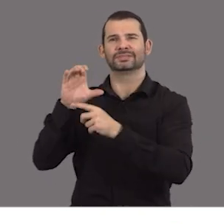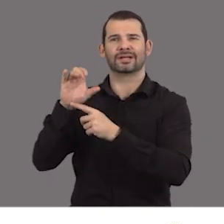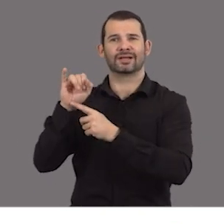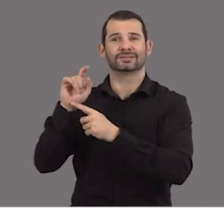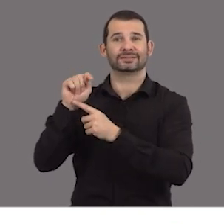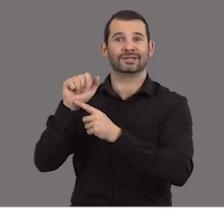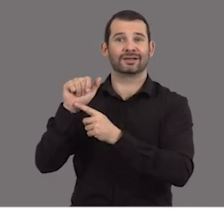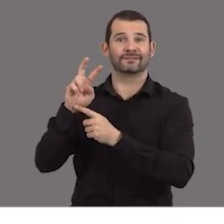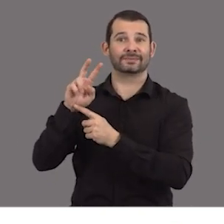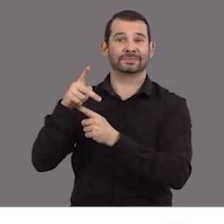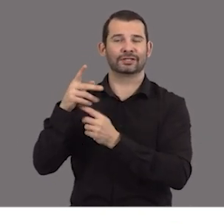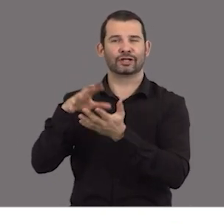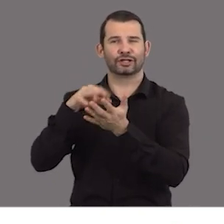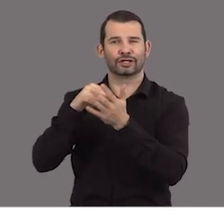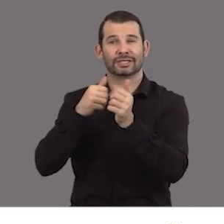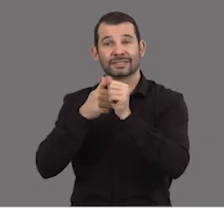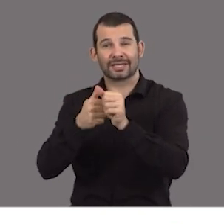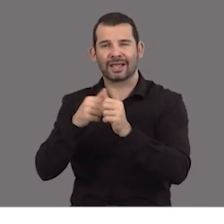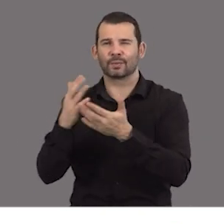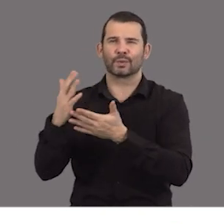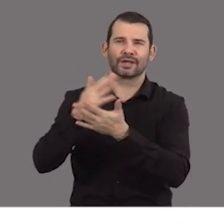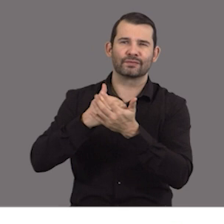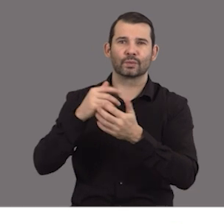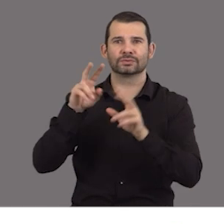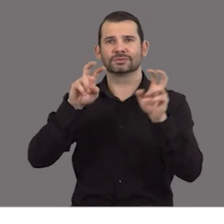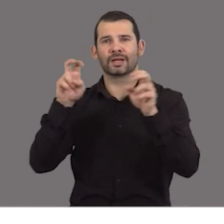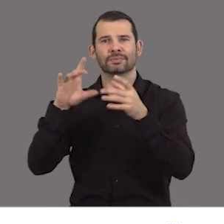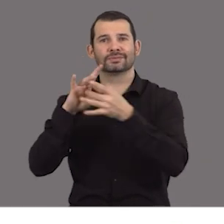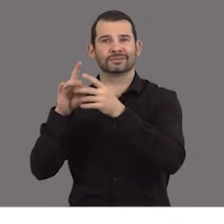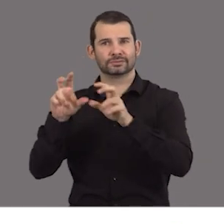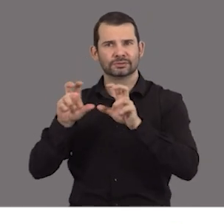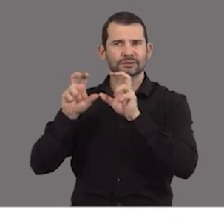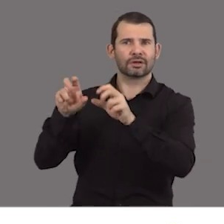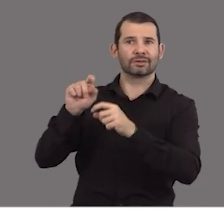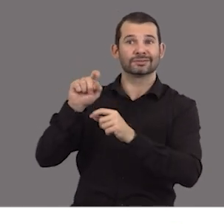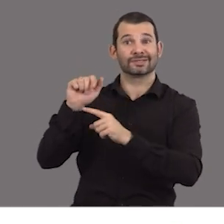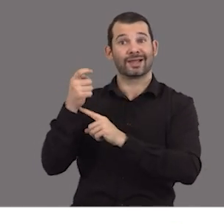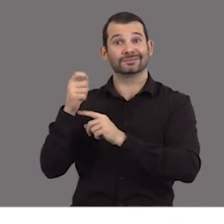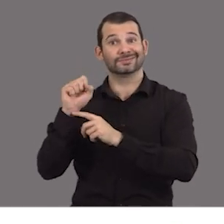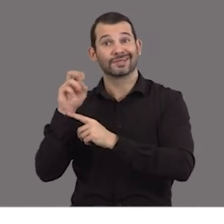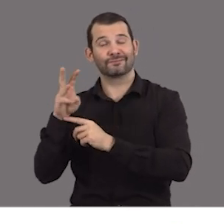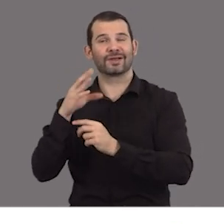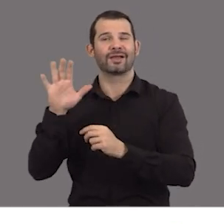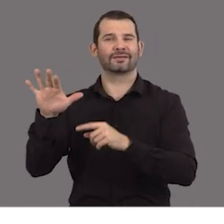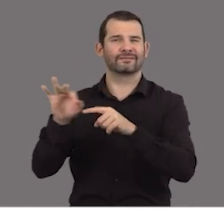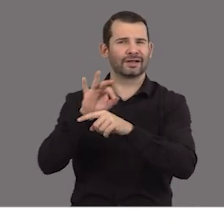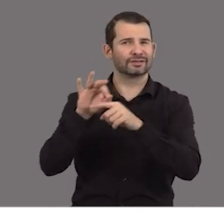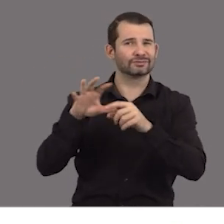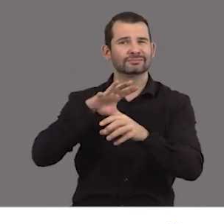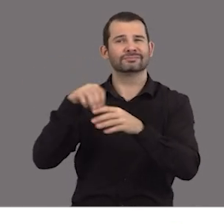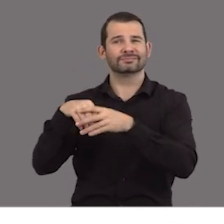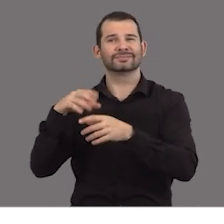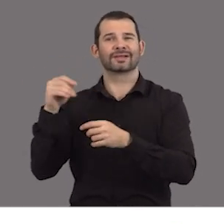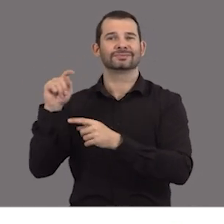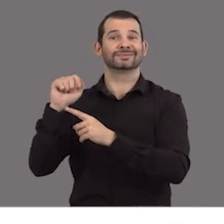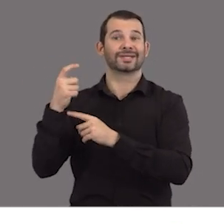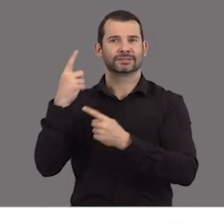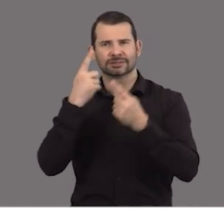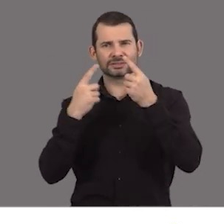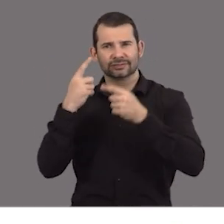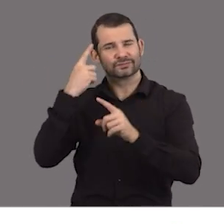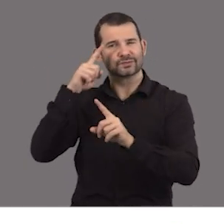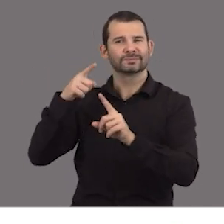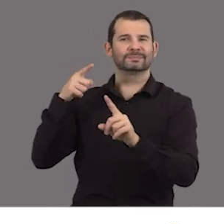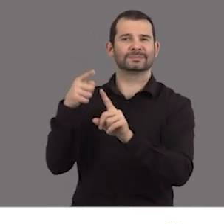the ITAVP Learning Guide and review the topic Installing the Tax Software and its Functions and